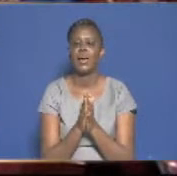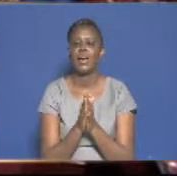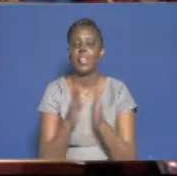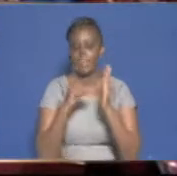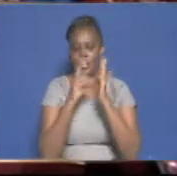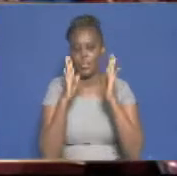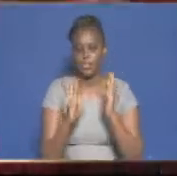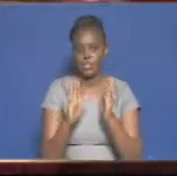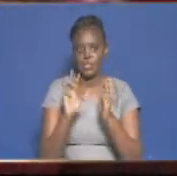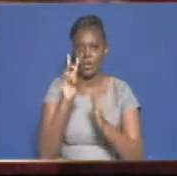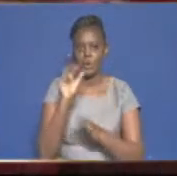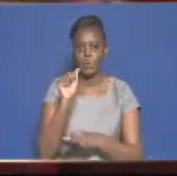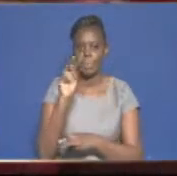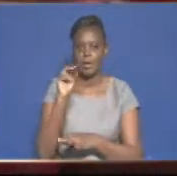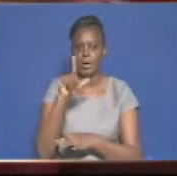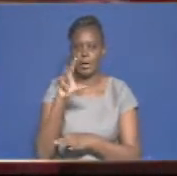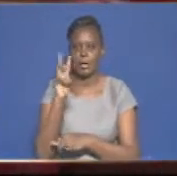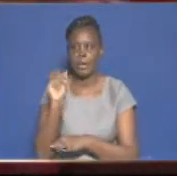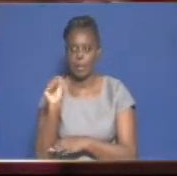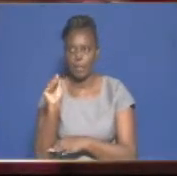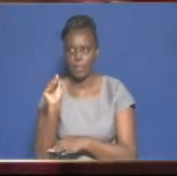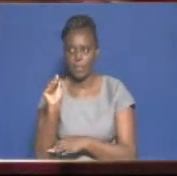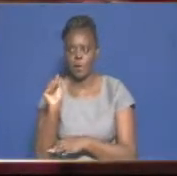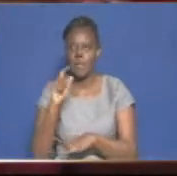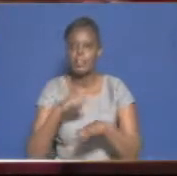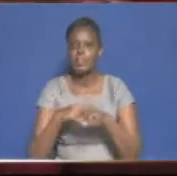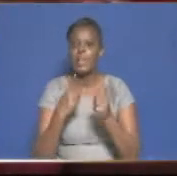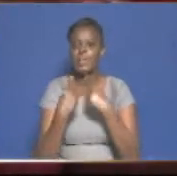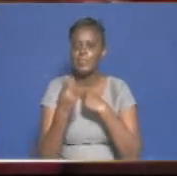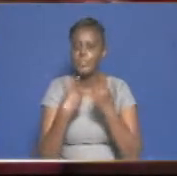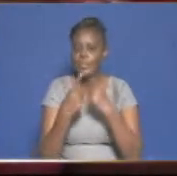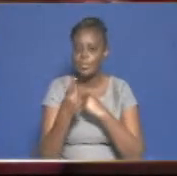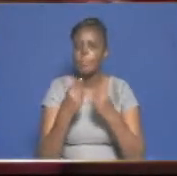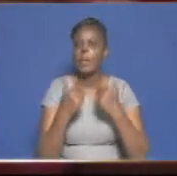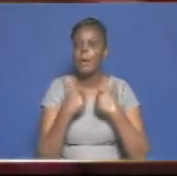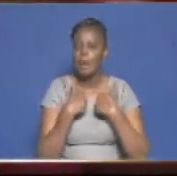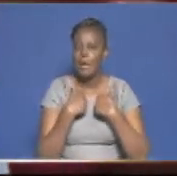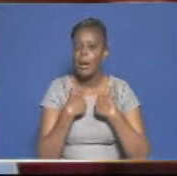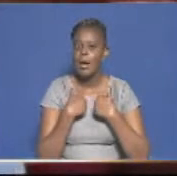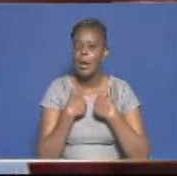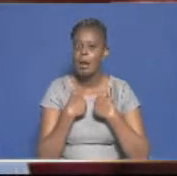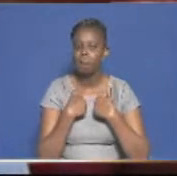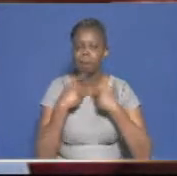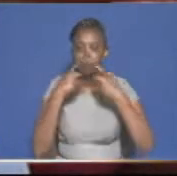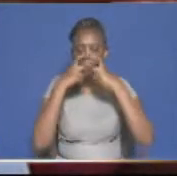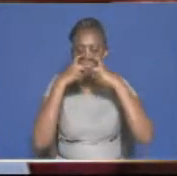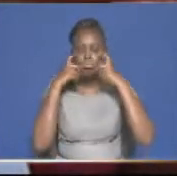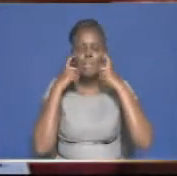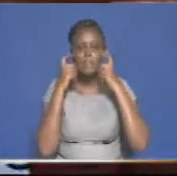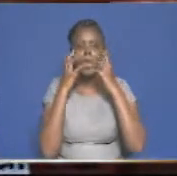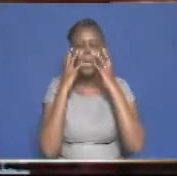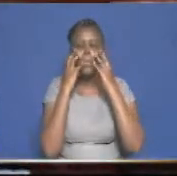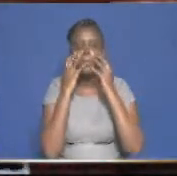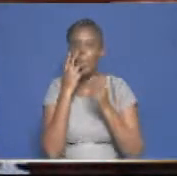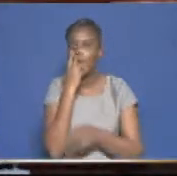Dr. Wamalwa, while he was speaking, he had lowered his mask to a level